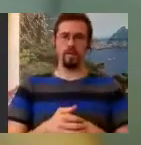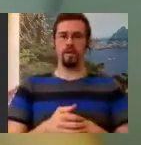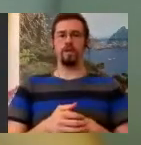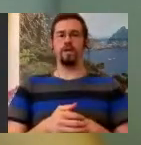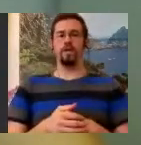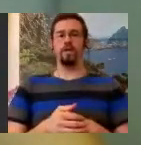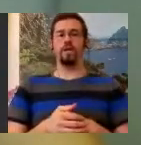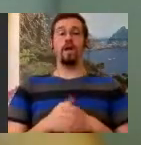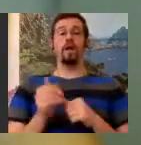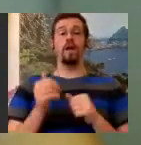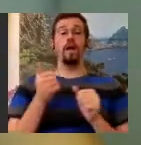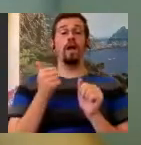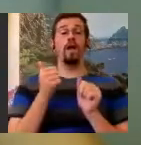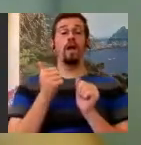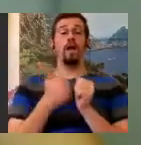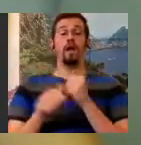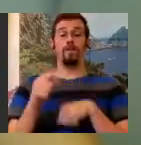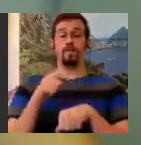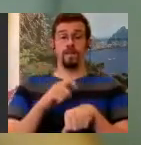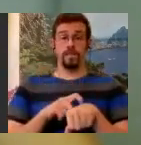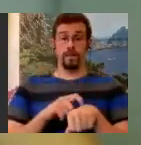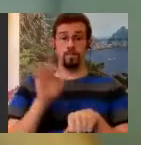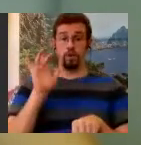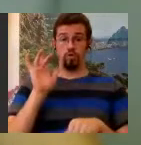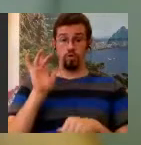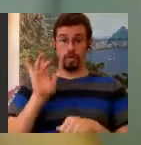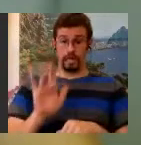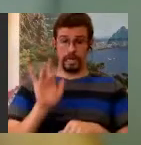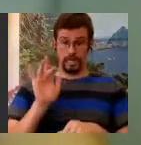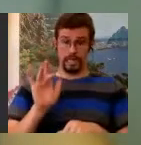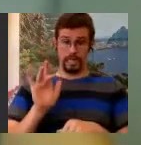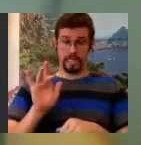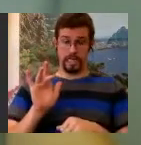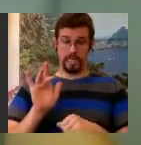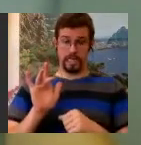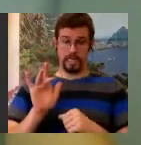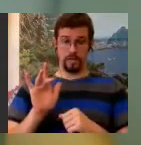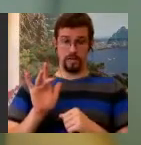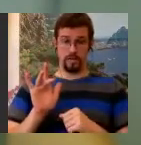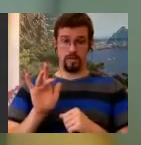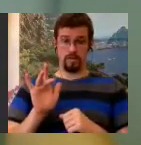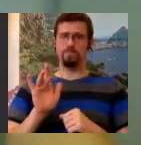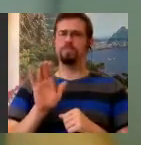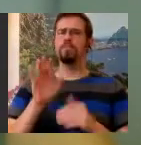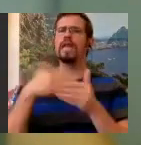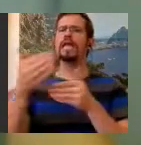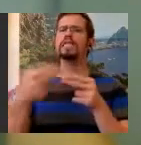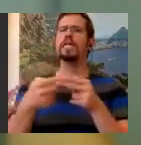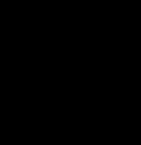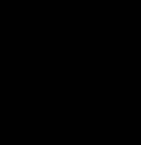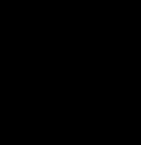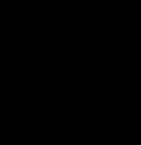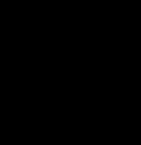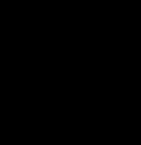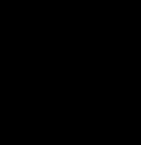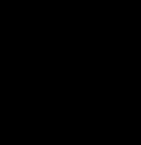every time that we click on one of next slide. Okay.